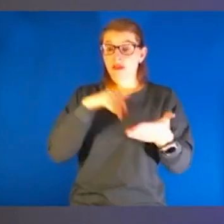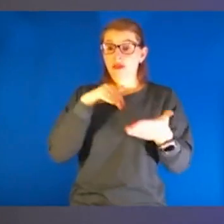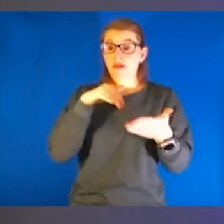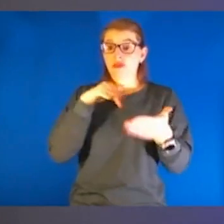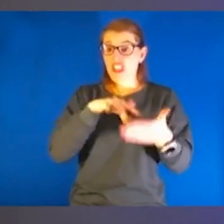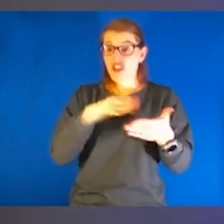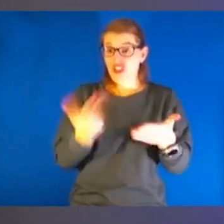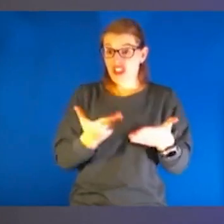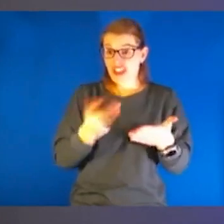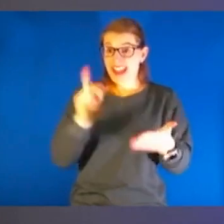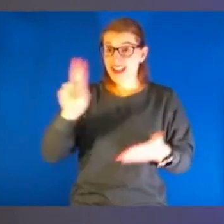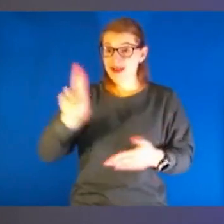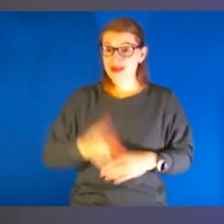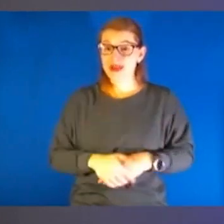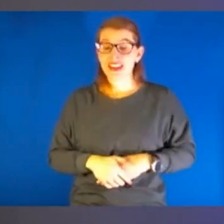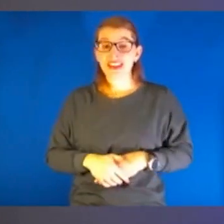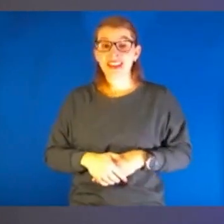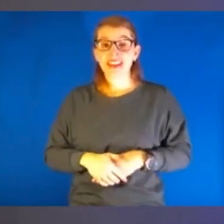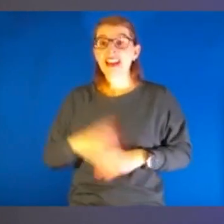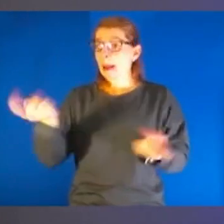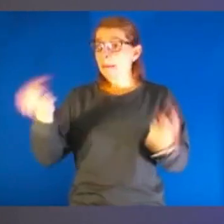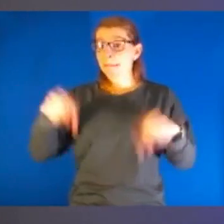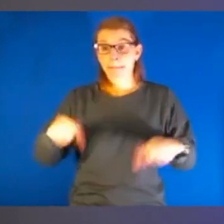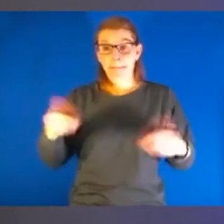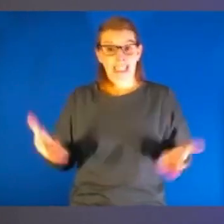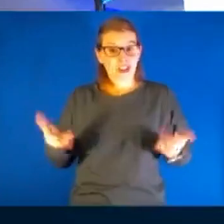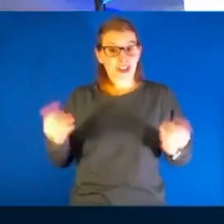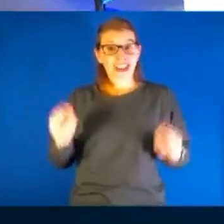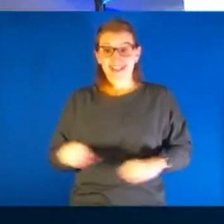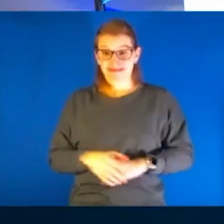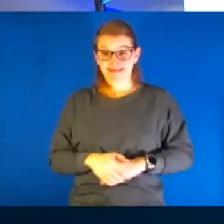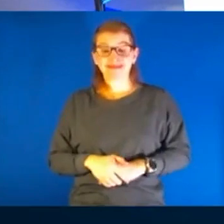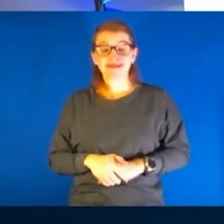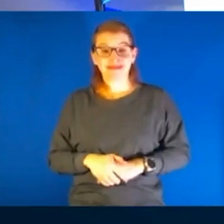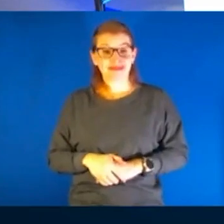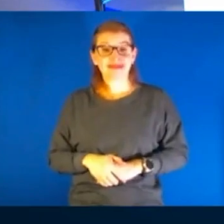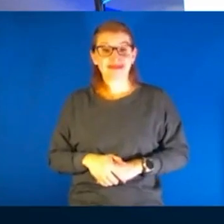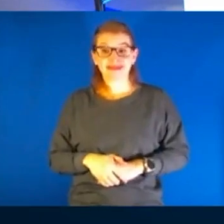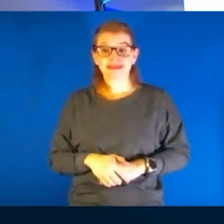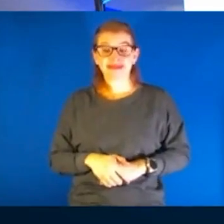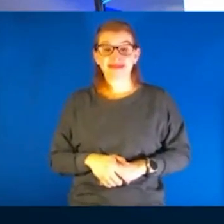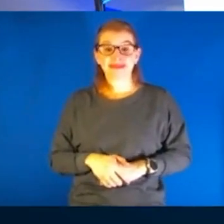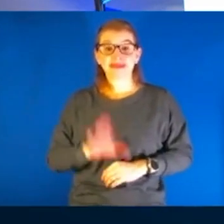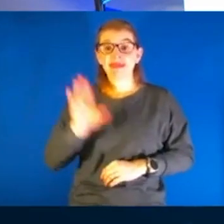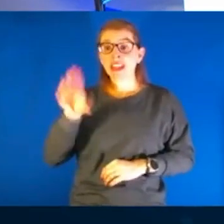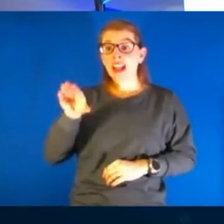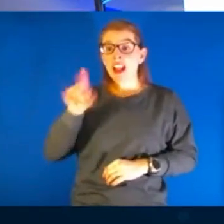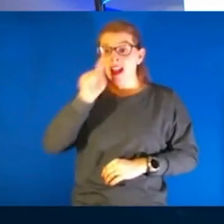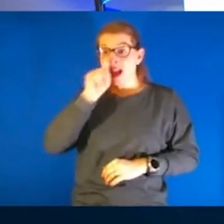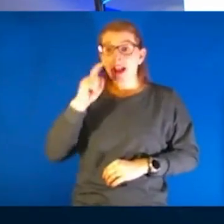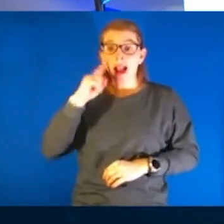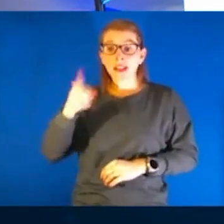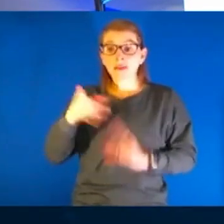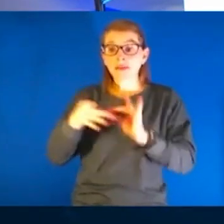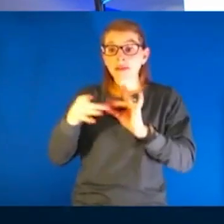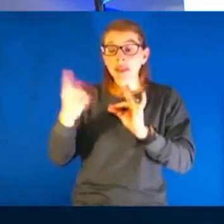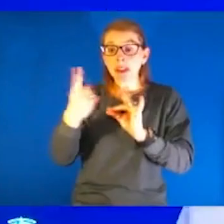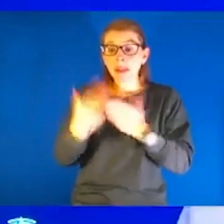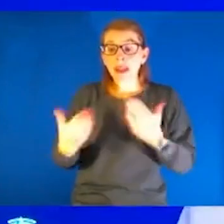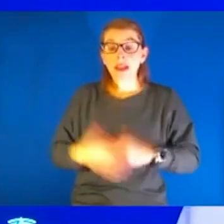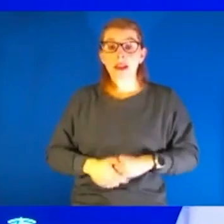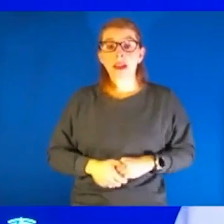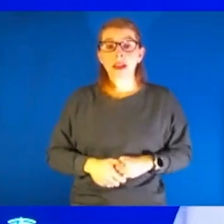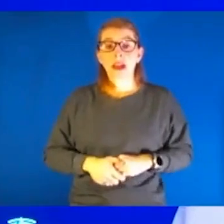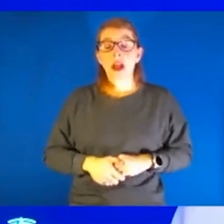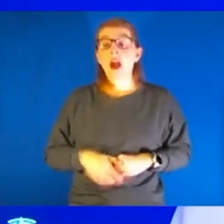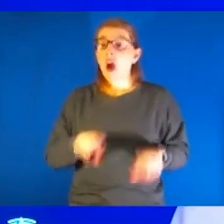So they can come right here. Tell me a little. Okay, you start. I heard you take a breath. In combination with that, we